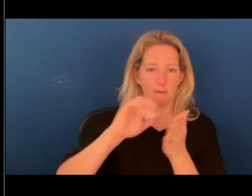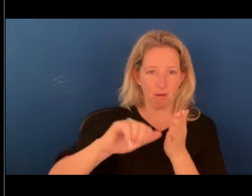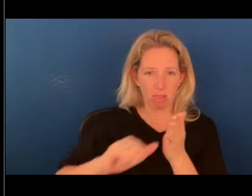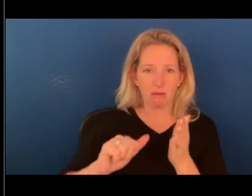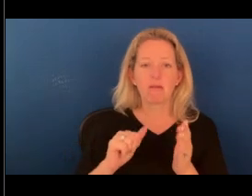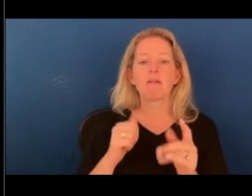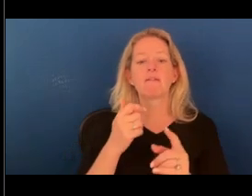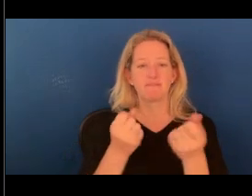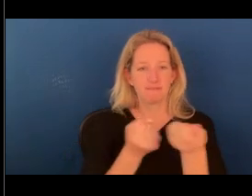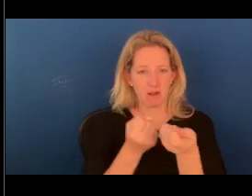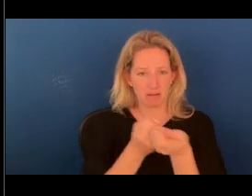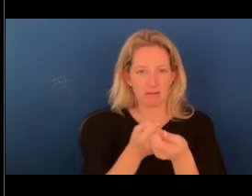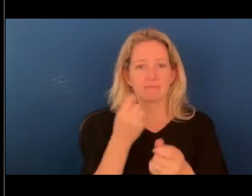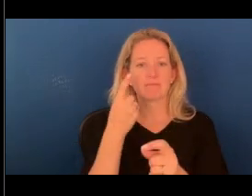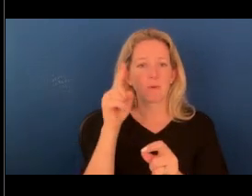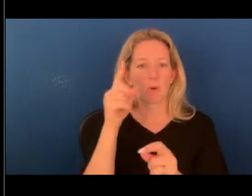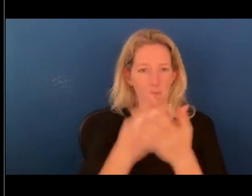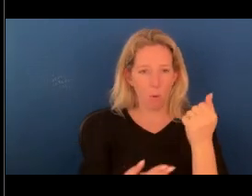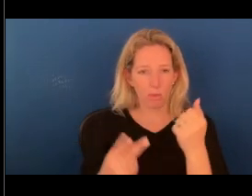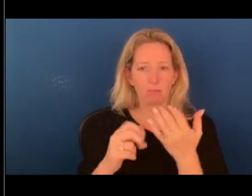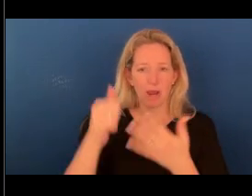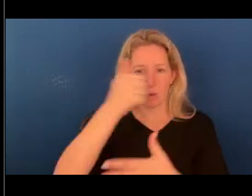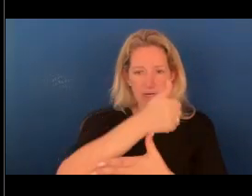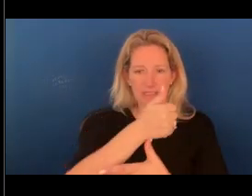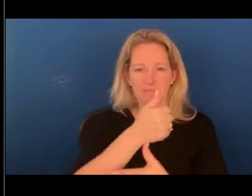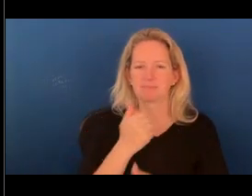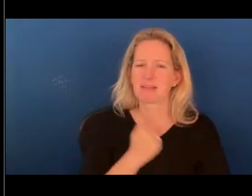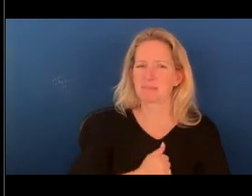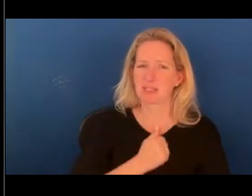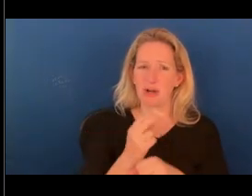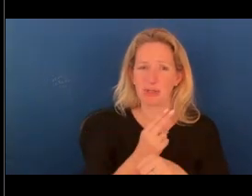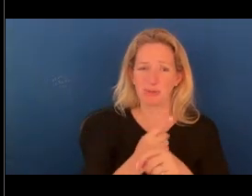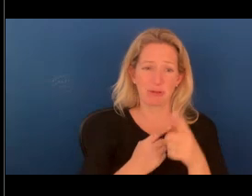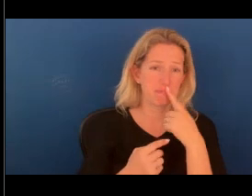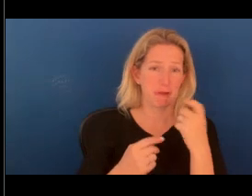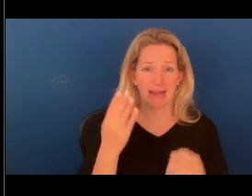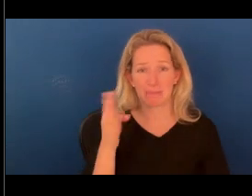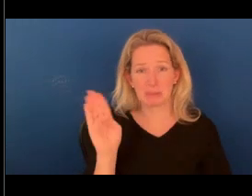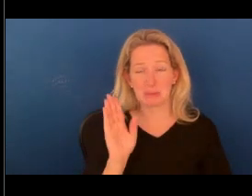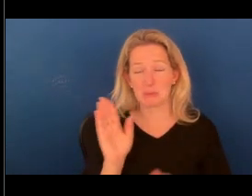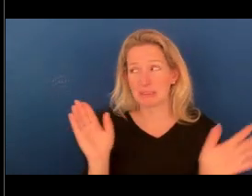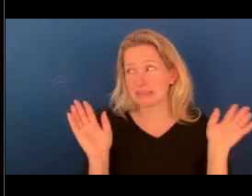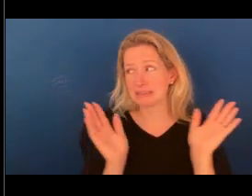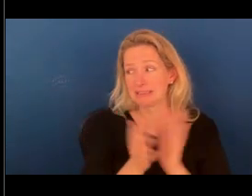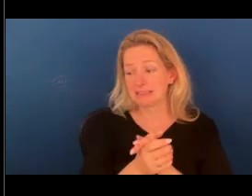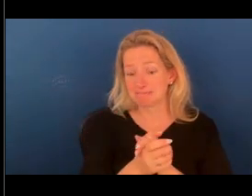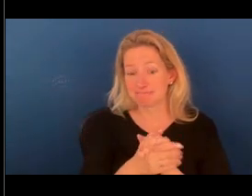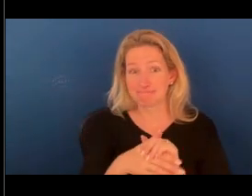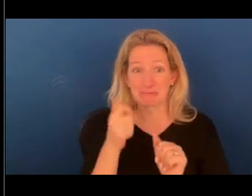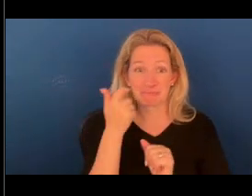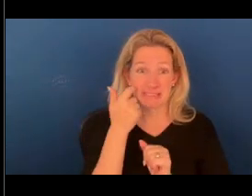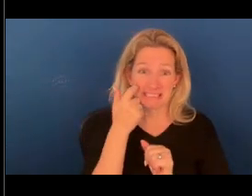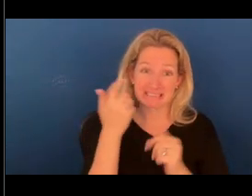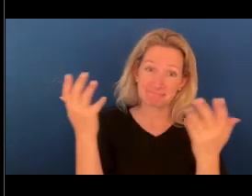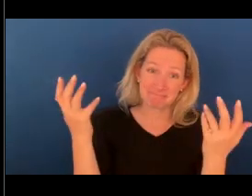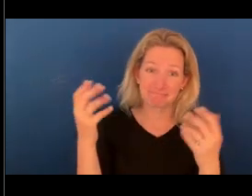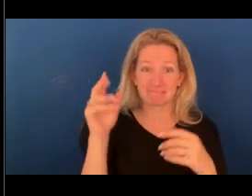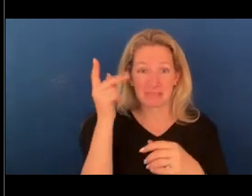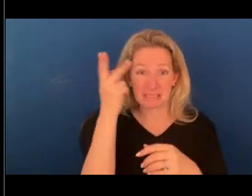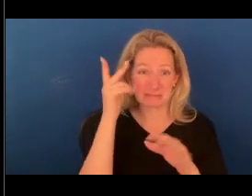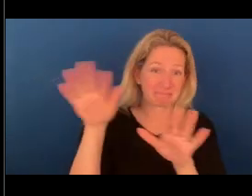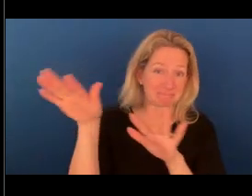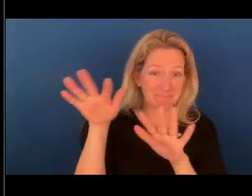priorities. I'm sorry to have used red and blue on this given recent events, but red areas represent large